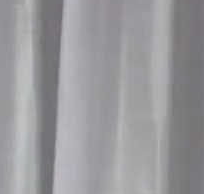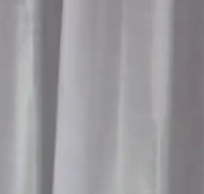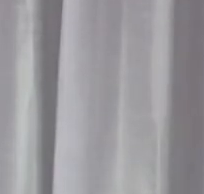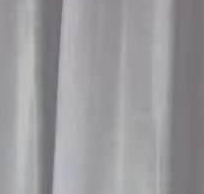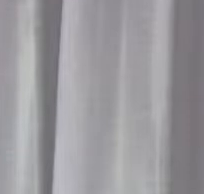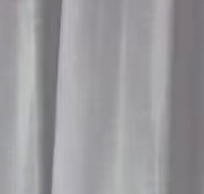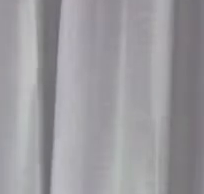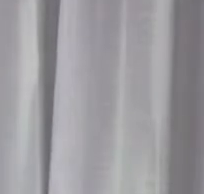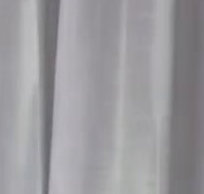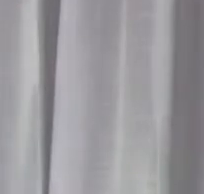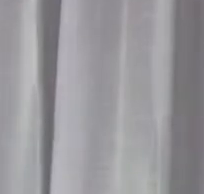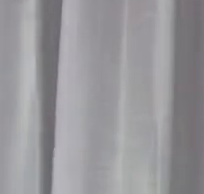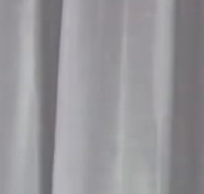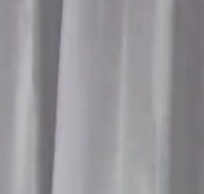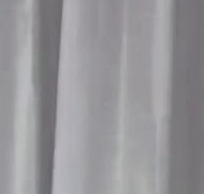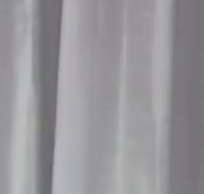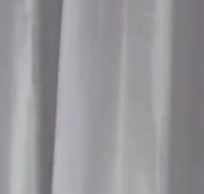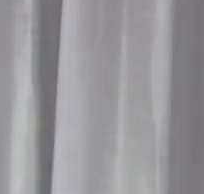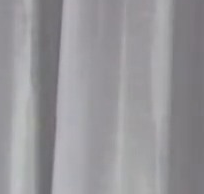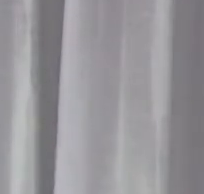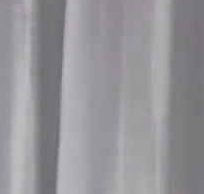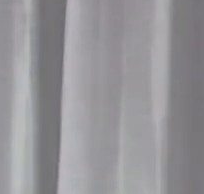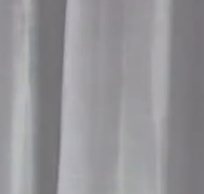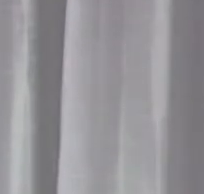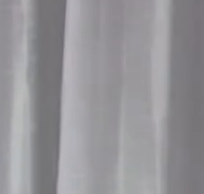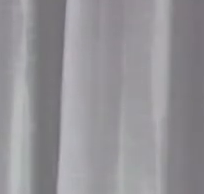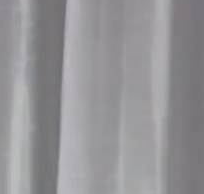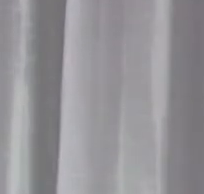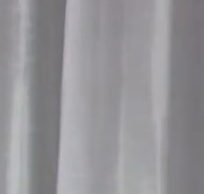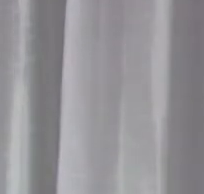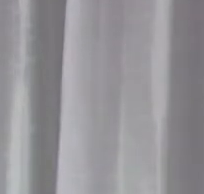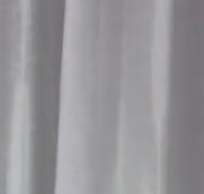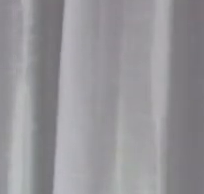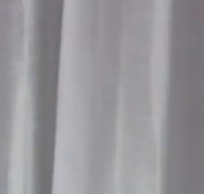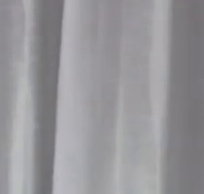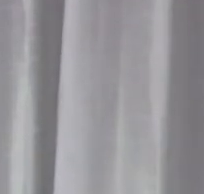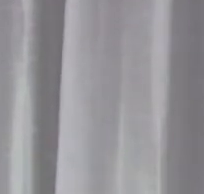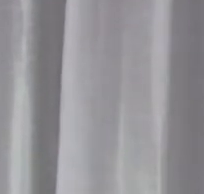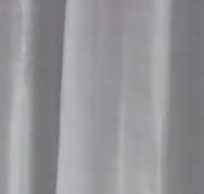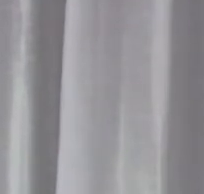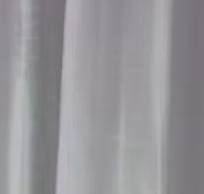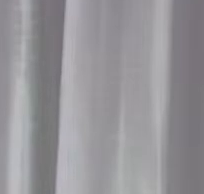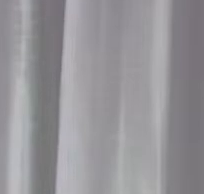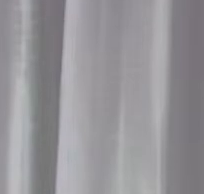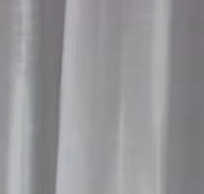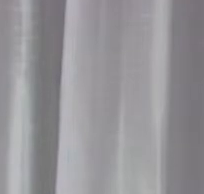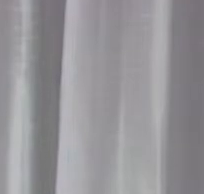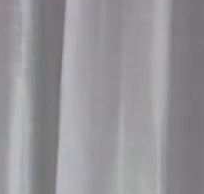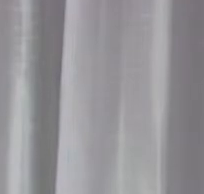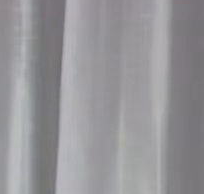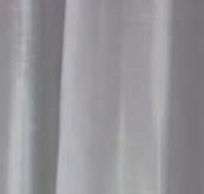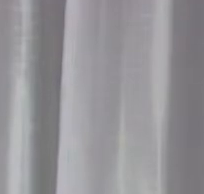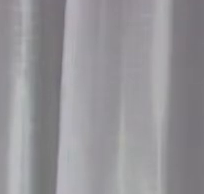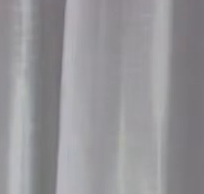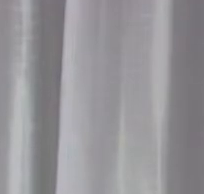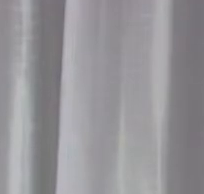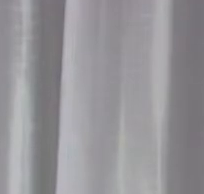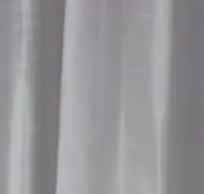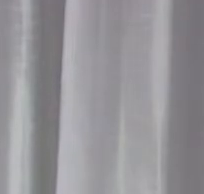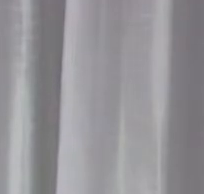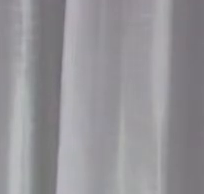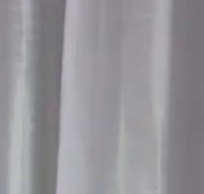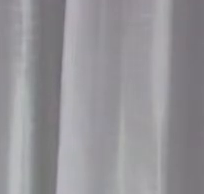8. And we look forward to a blessed service this morning where we can reflect,